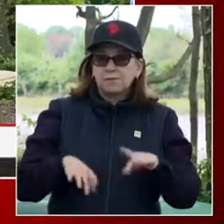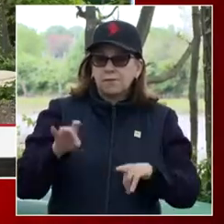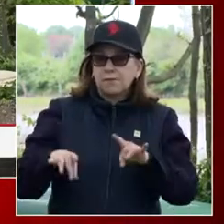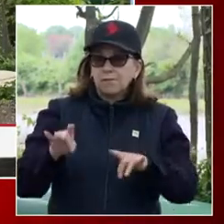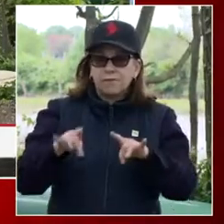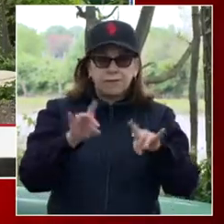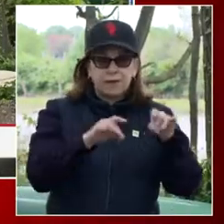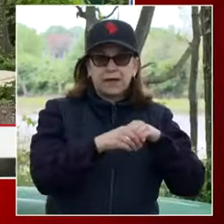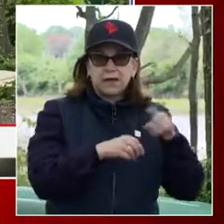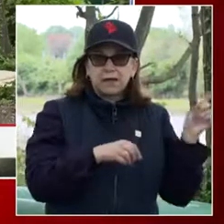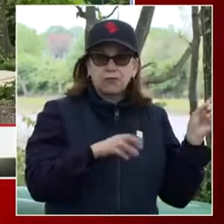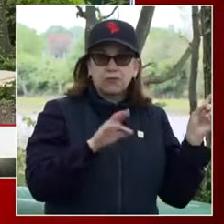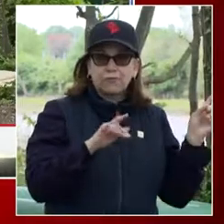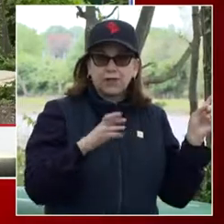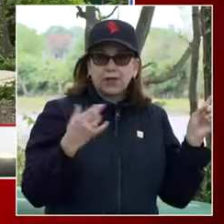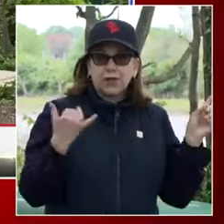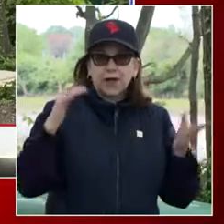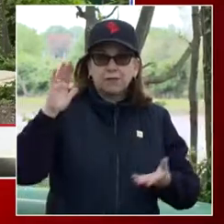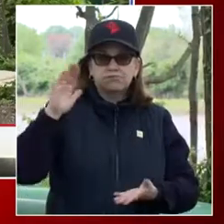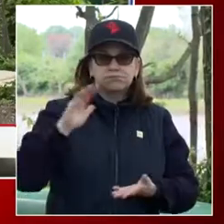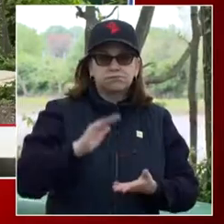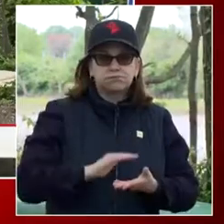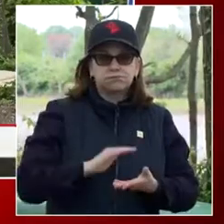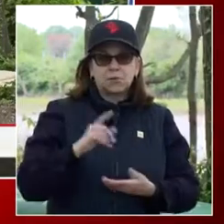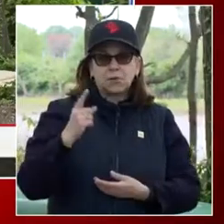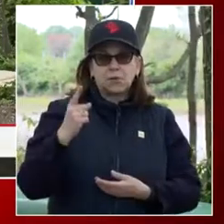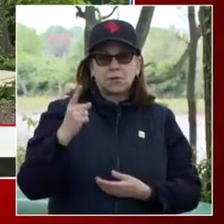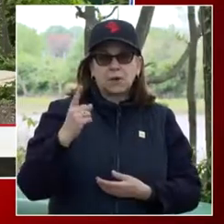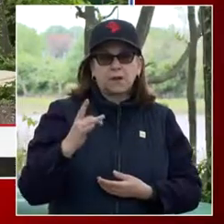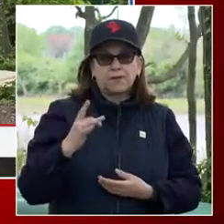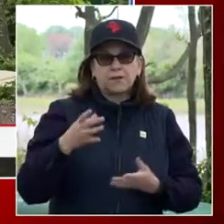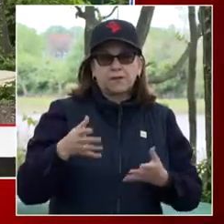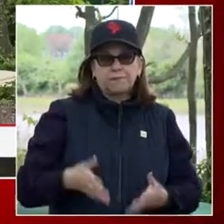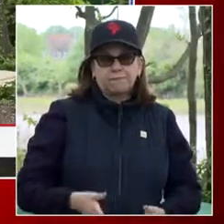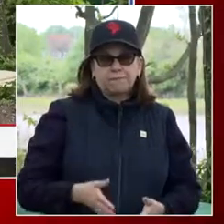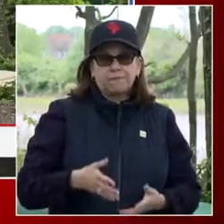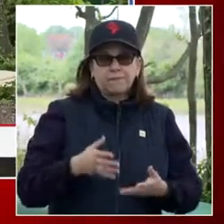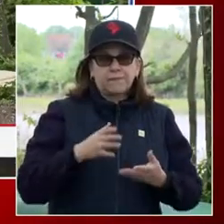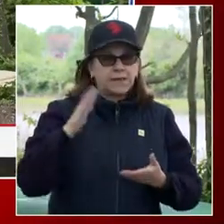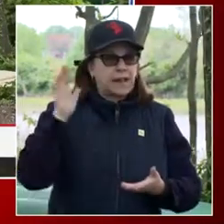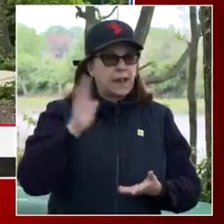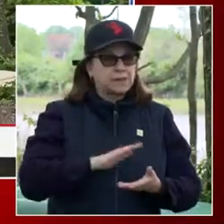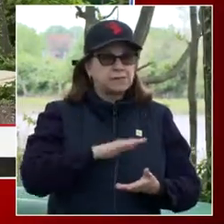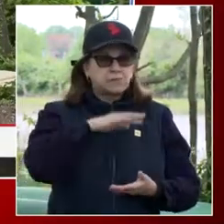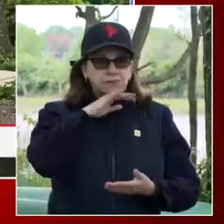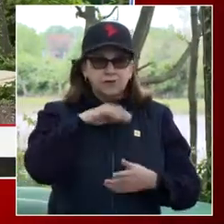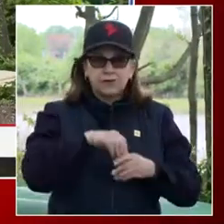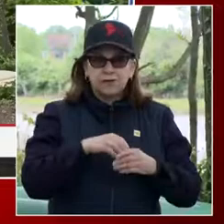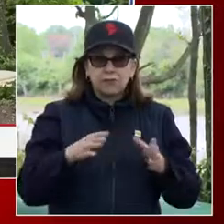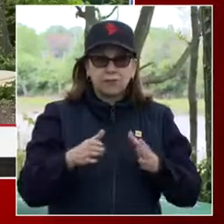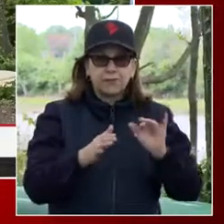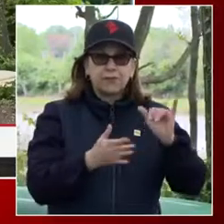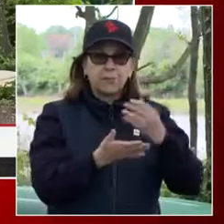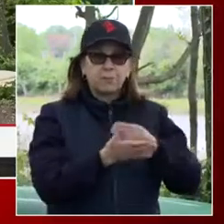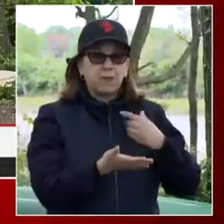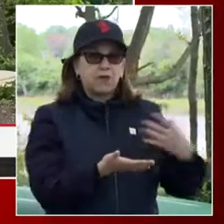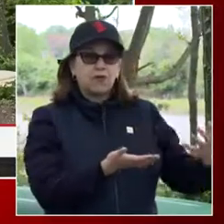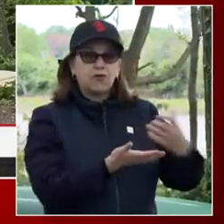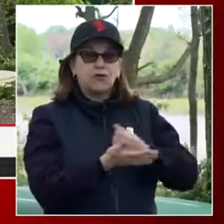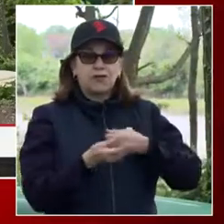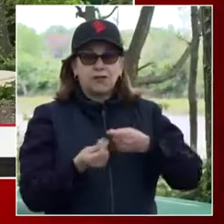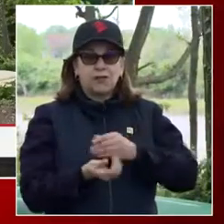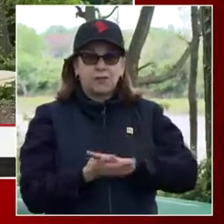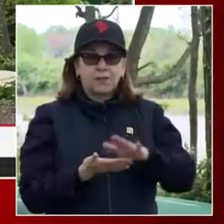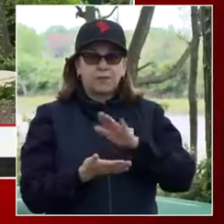waterways. Now it's barely 3 to 4%, if not less. So it makes a difference. Now what we see are